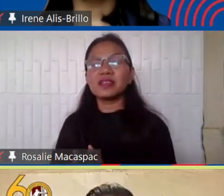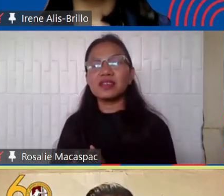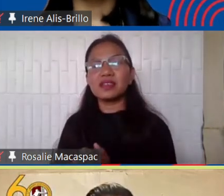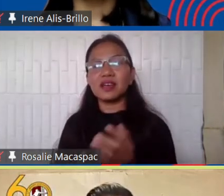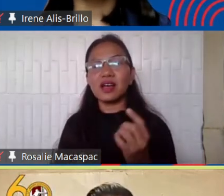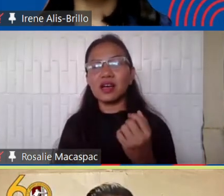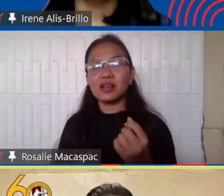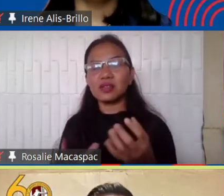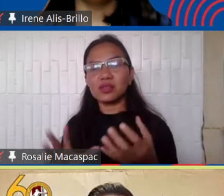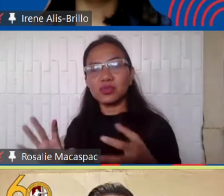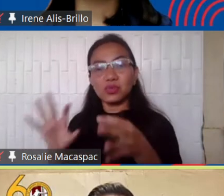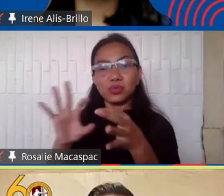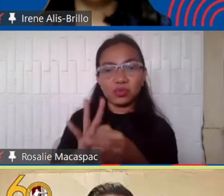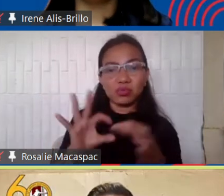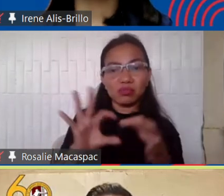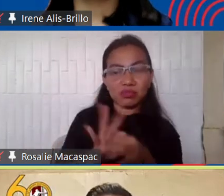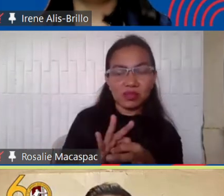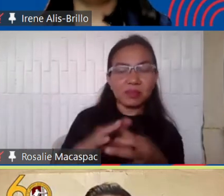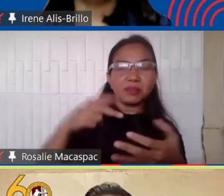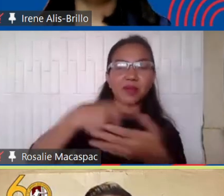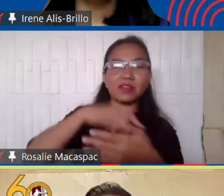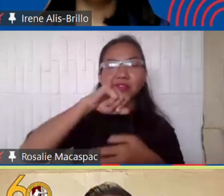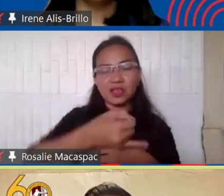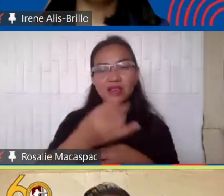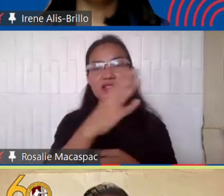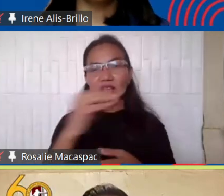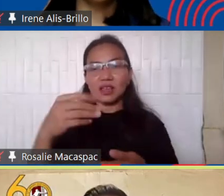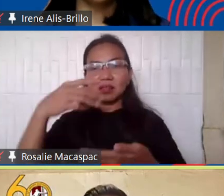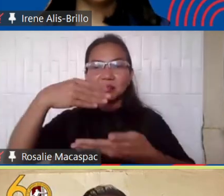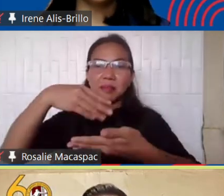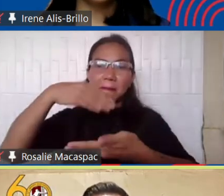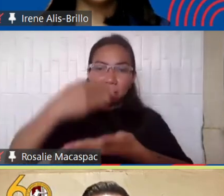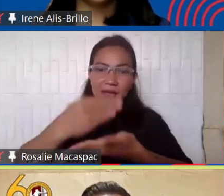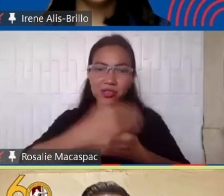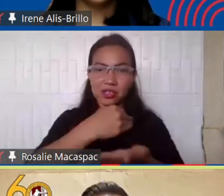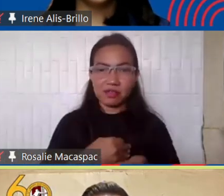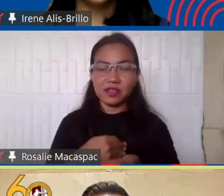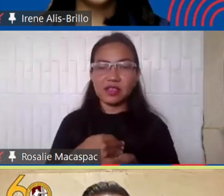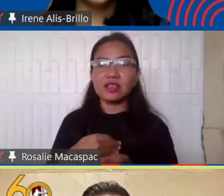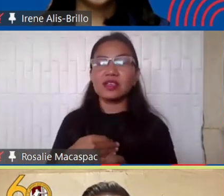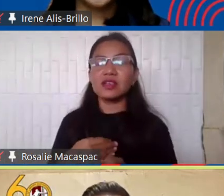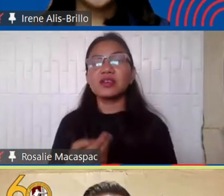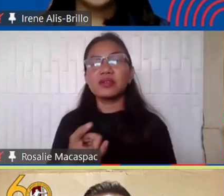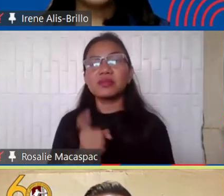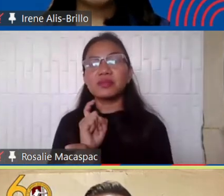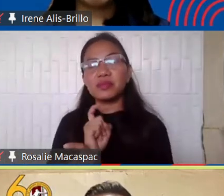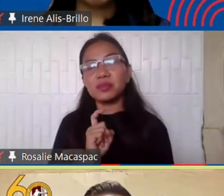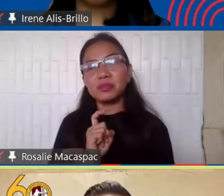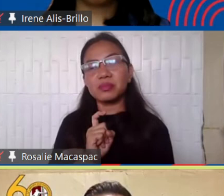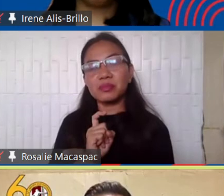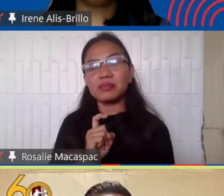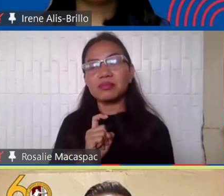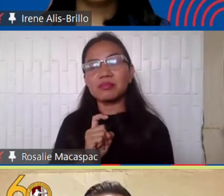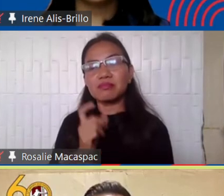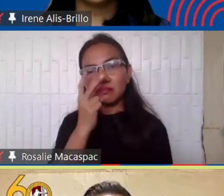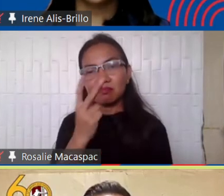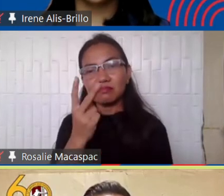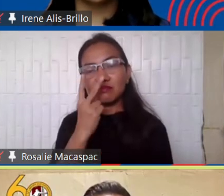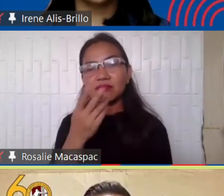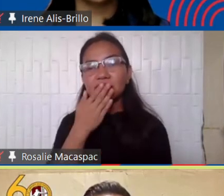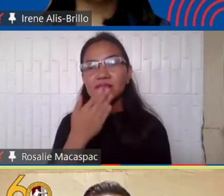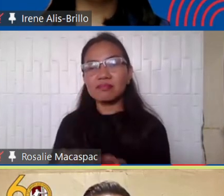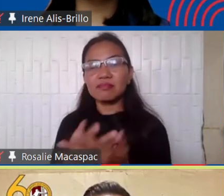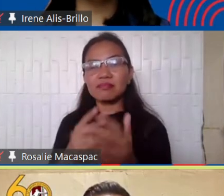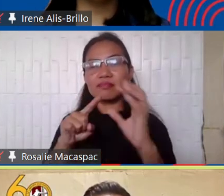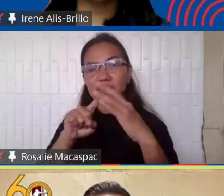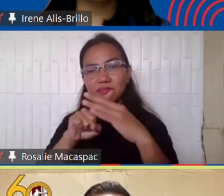with budget and projects, but from what I'm reading and from what I'm seeing, a really good start is to